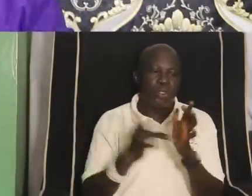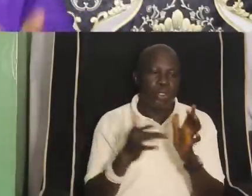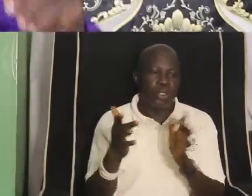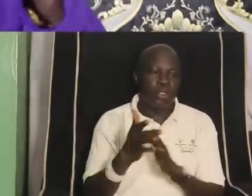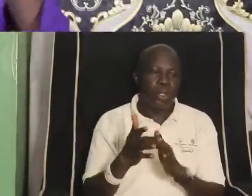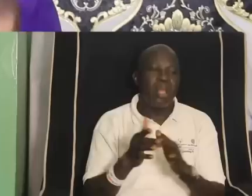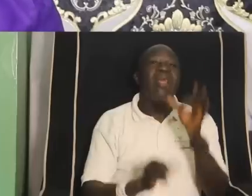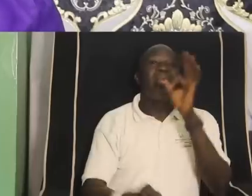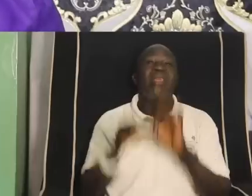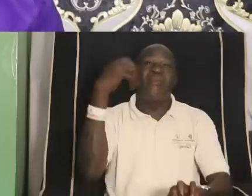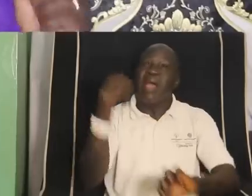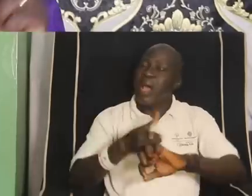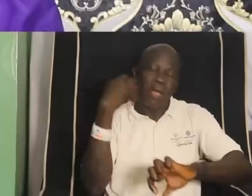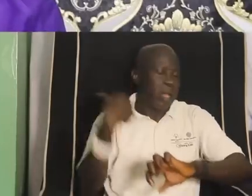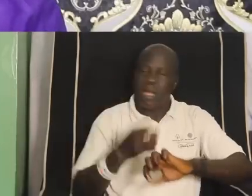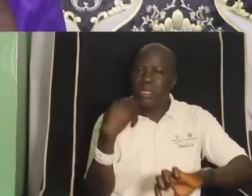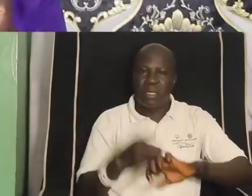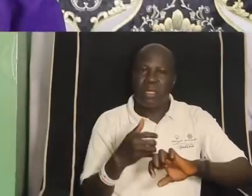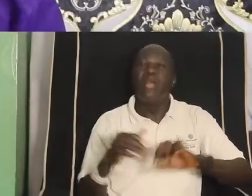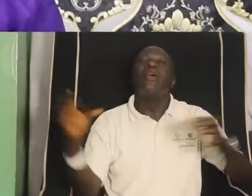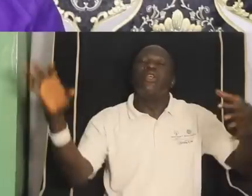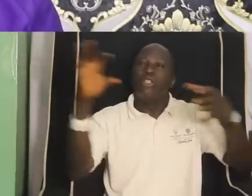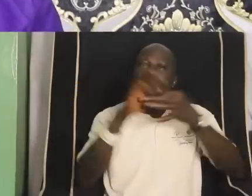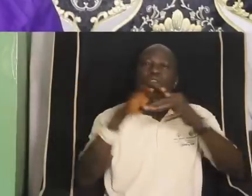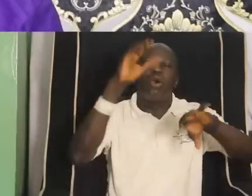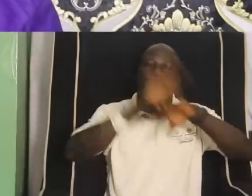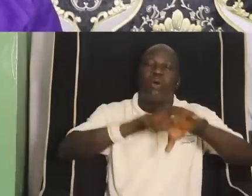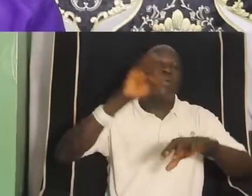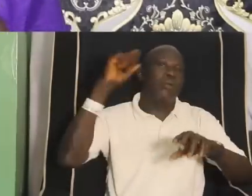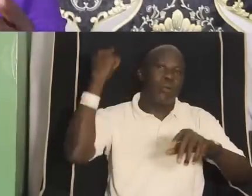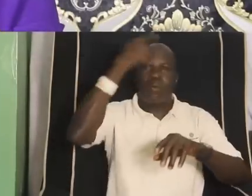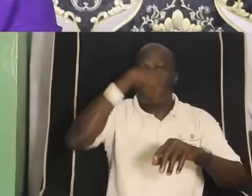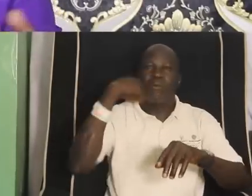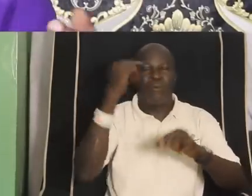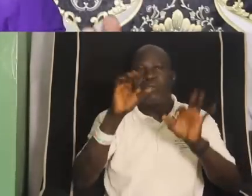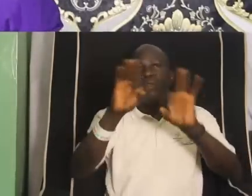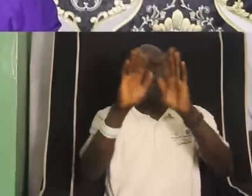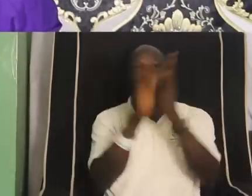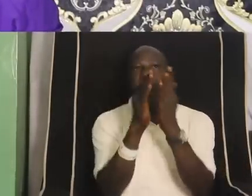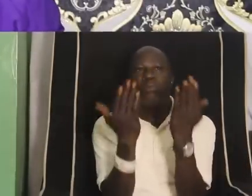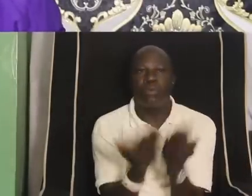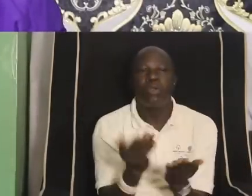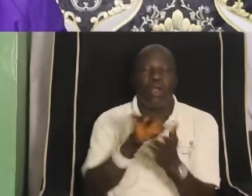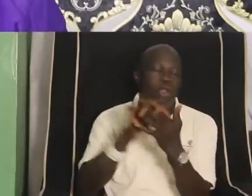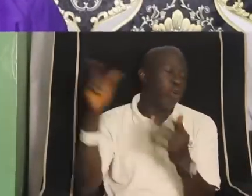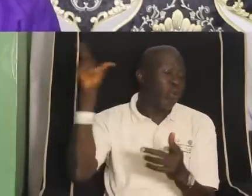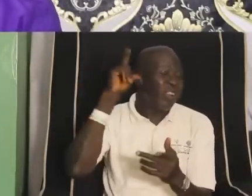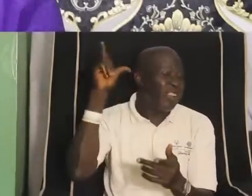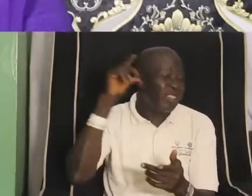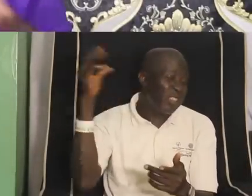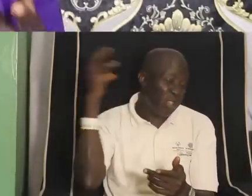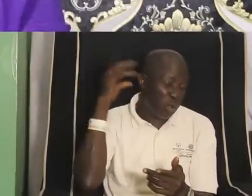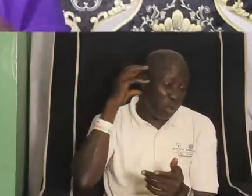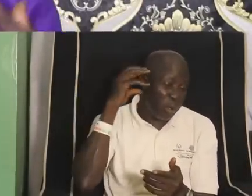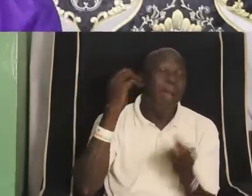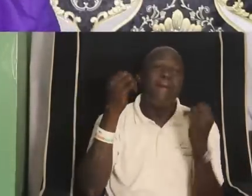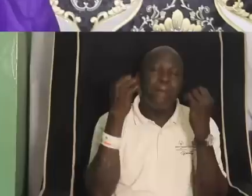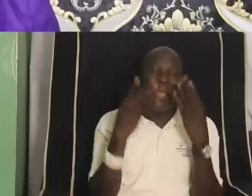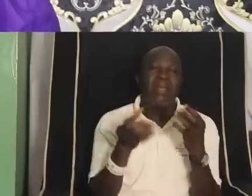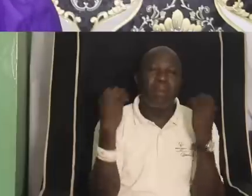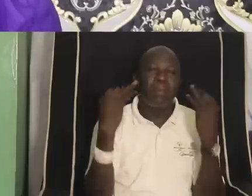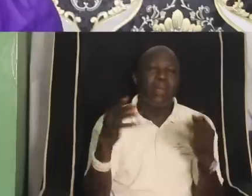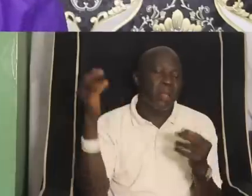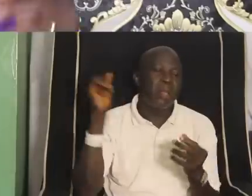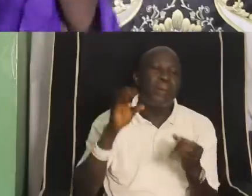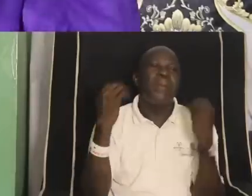of Jesus. Bo ba leju. He is very proud. Connect with those of faith. Wa gbo awon asiri oro. You will listen to some. Wa gbo wirin wirin oro. You